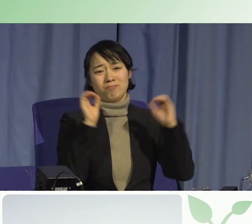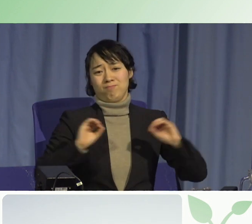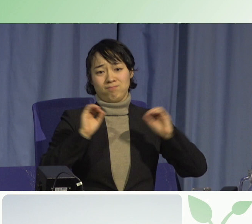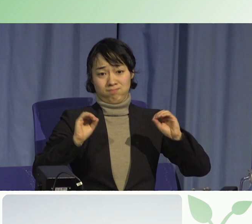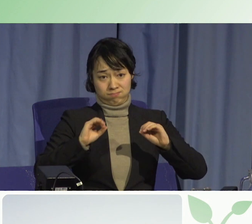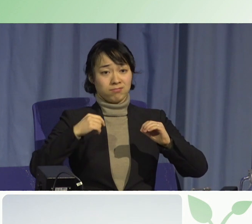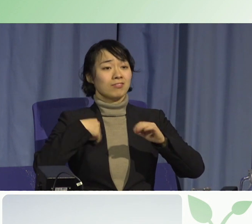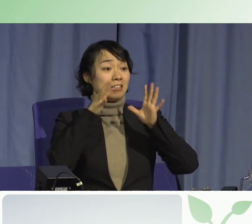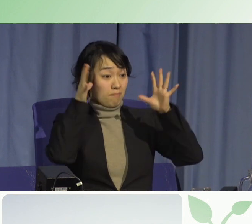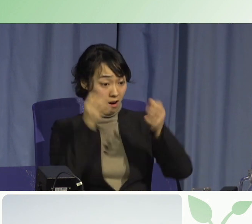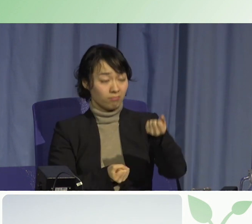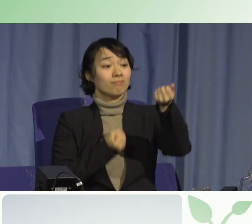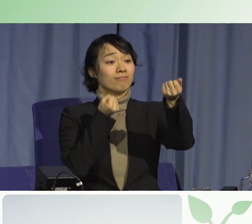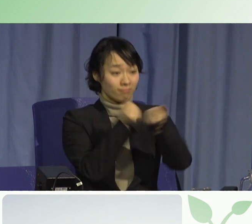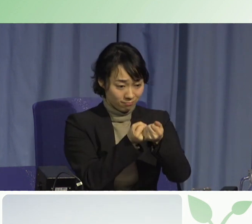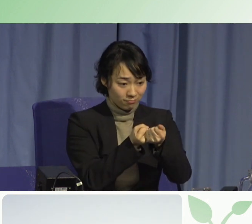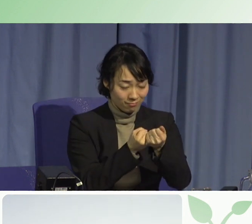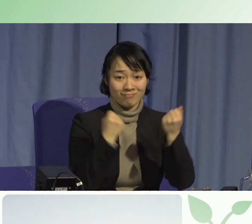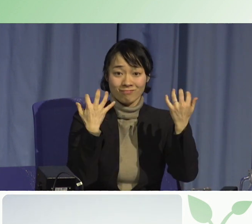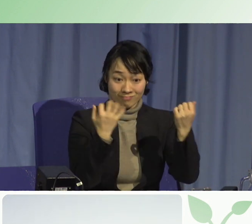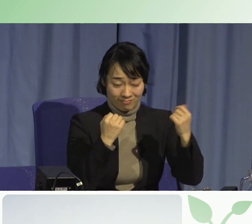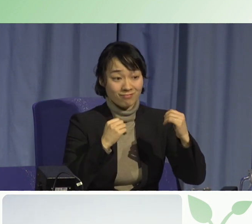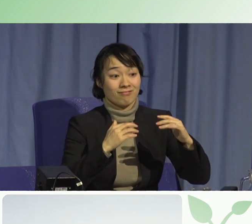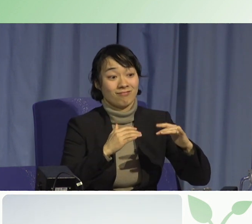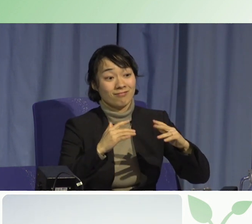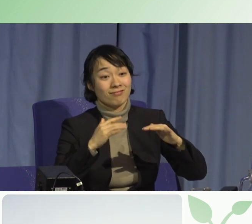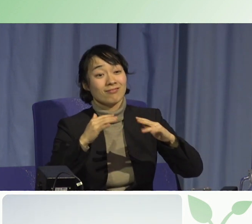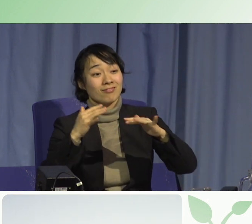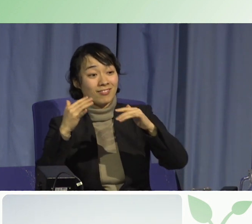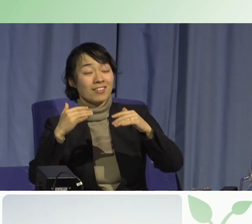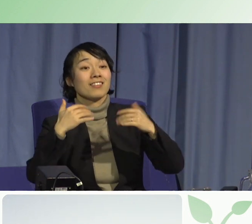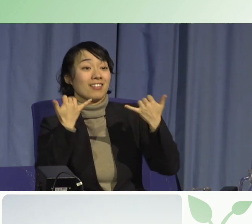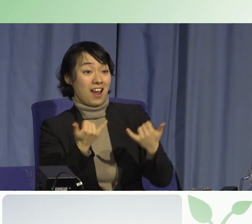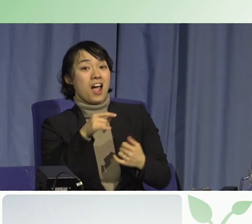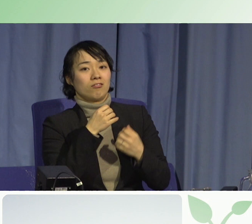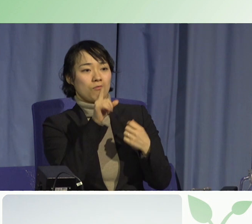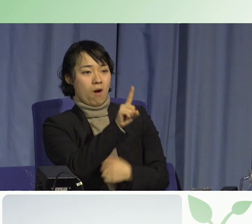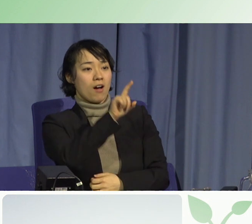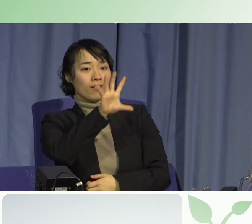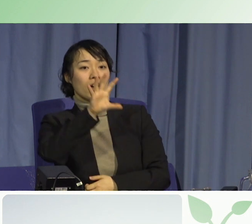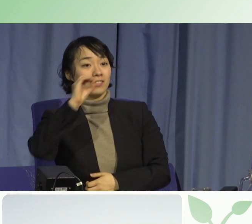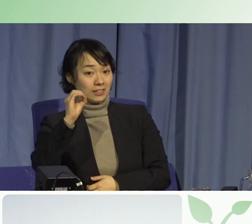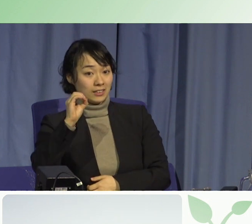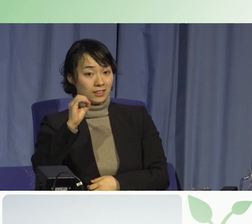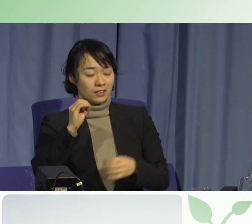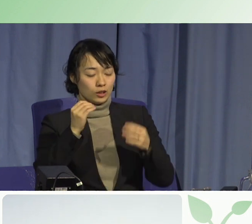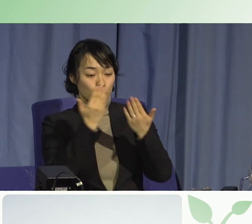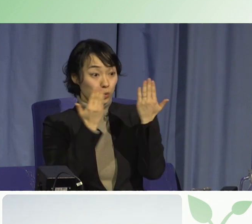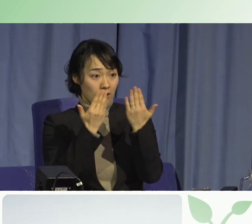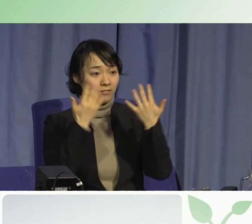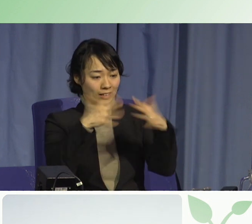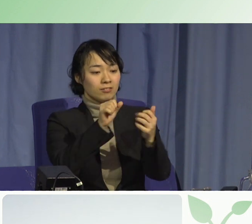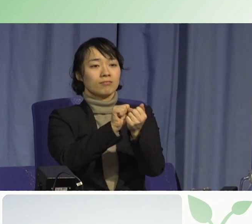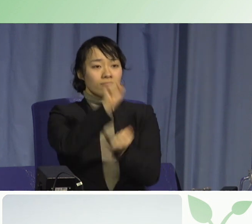Before, there was no middle school using sign language in Vietnam. So we started to support the program to use sign